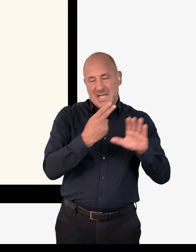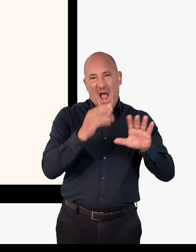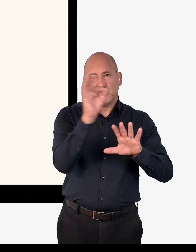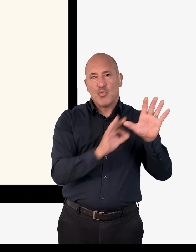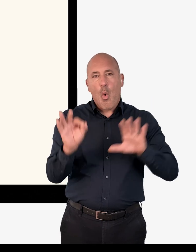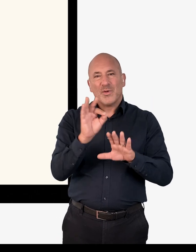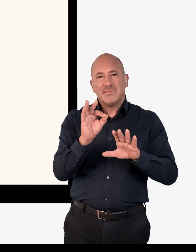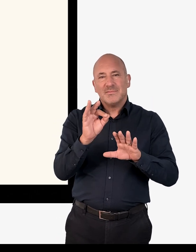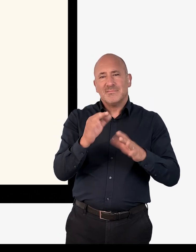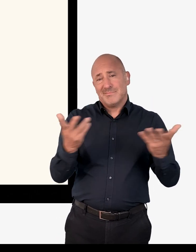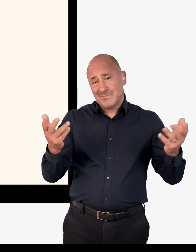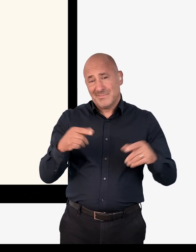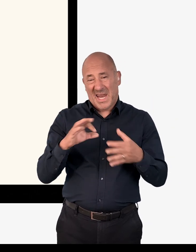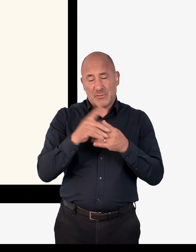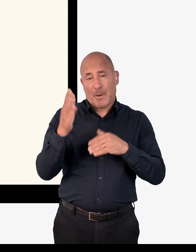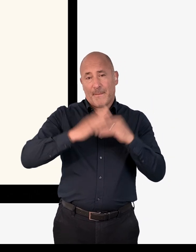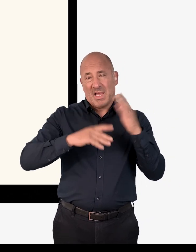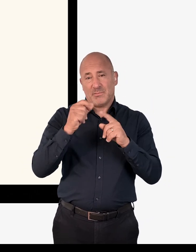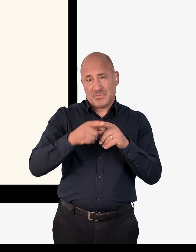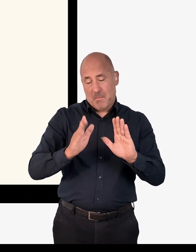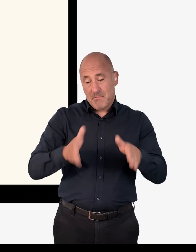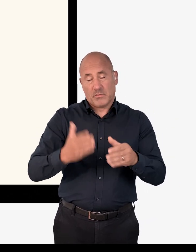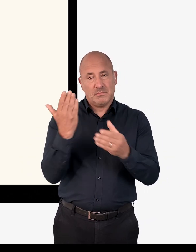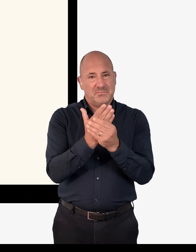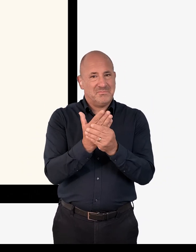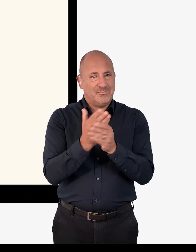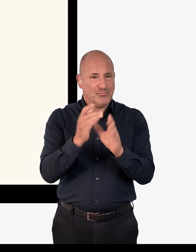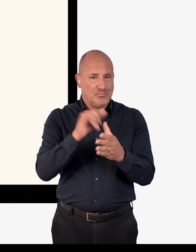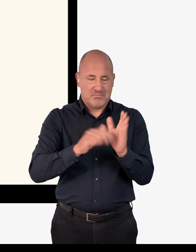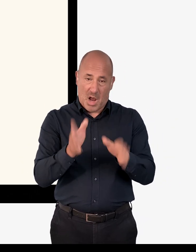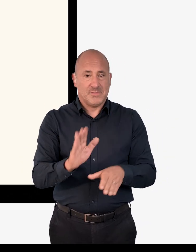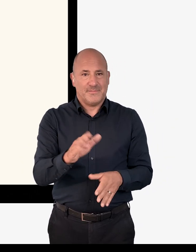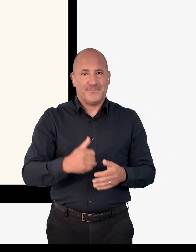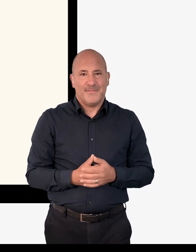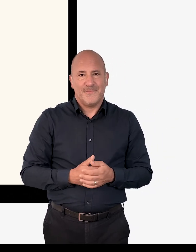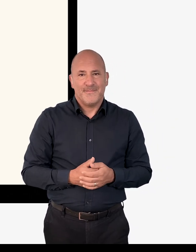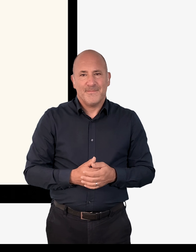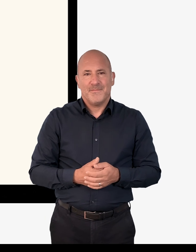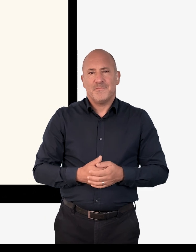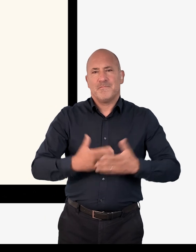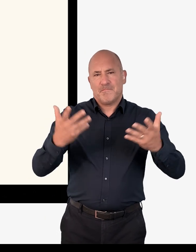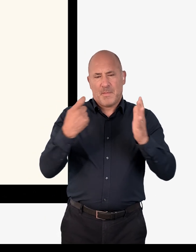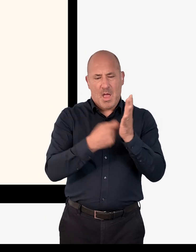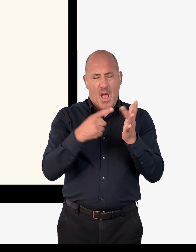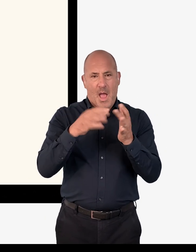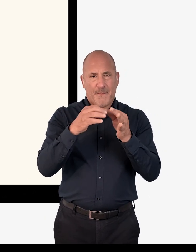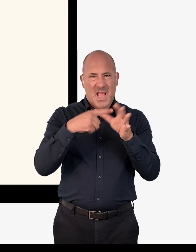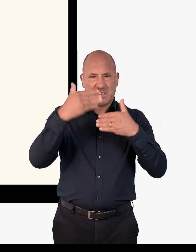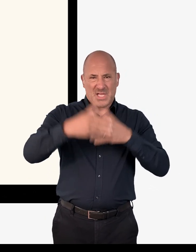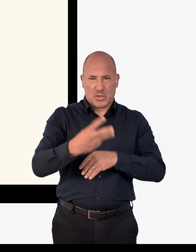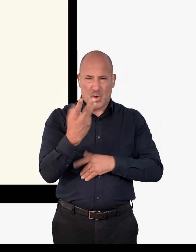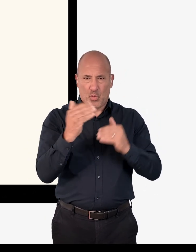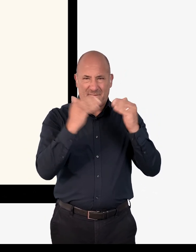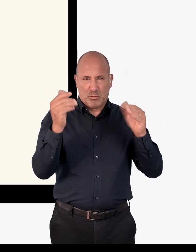Design drawings. Again, this is a mandatory document for building projects. There are no hard and